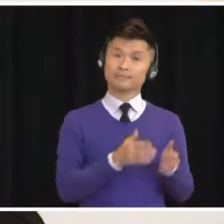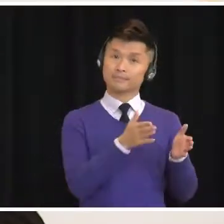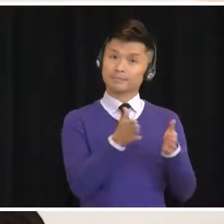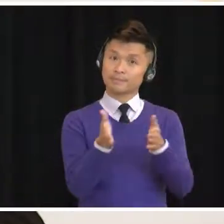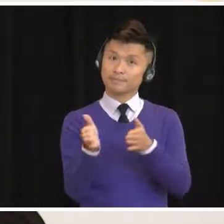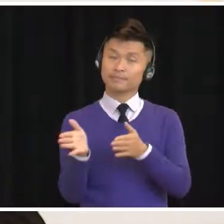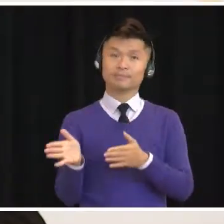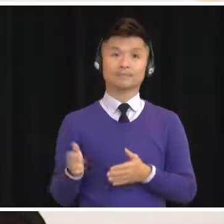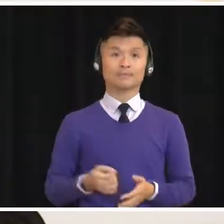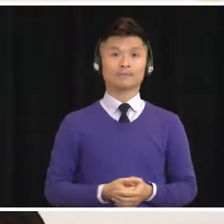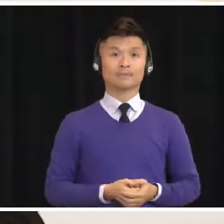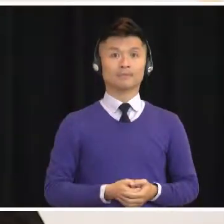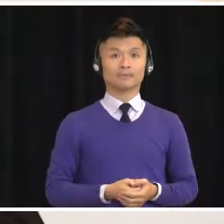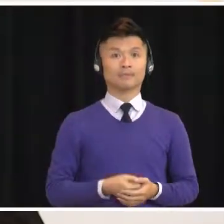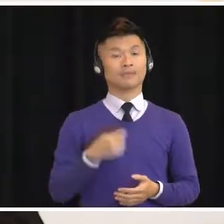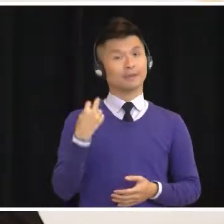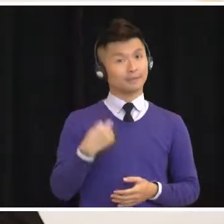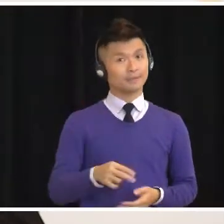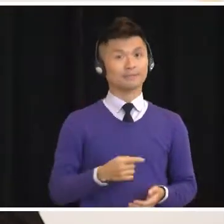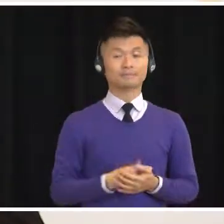teaching, and